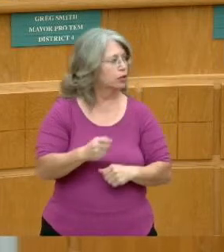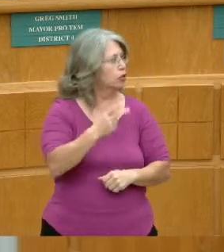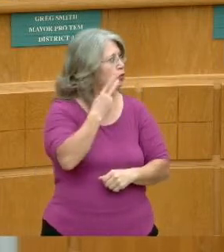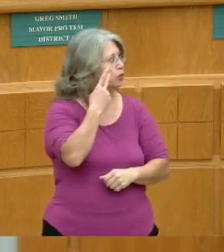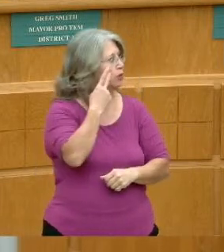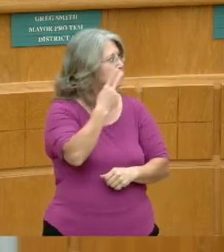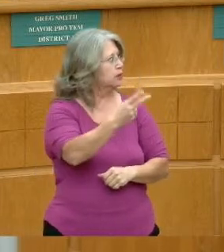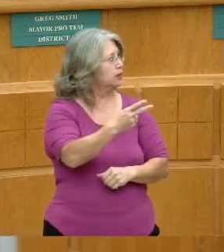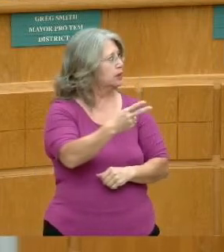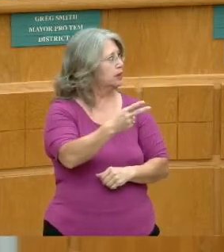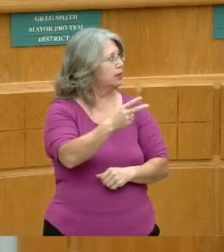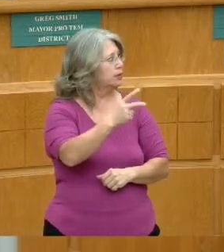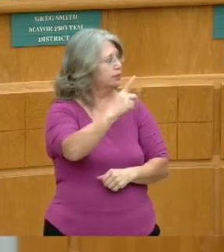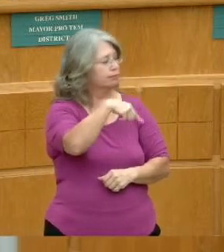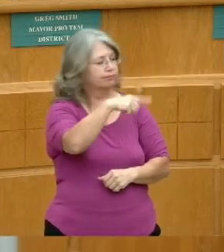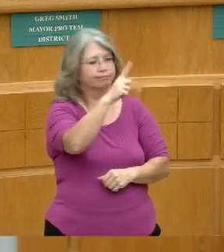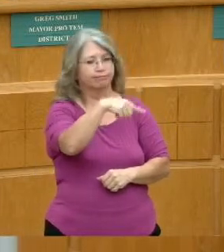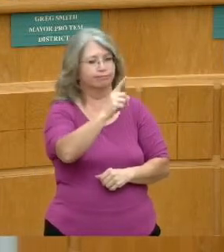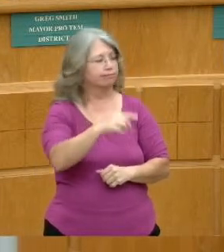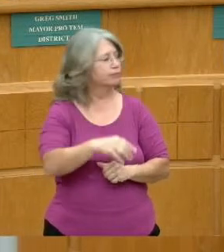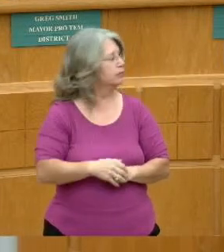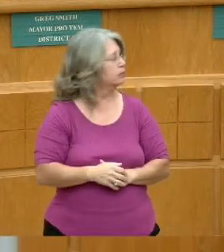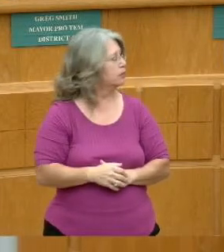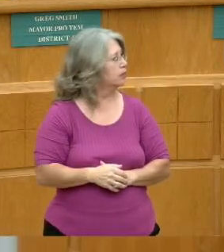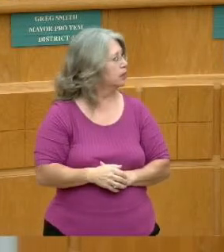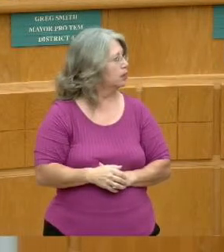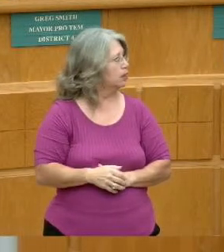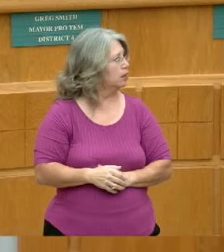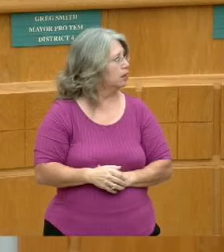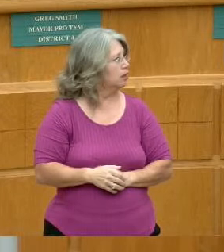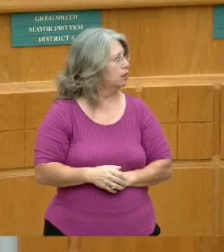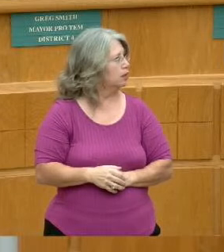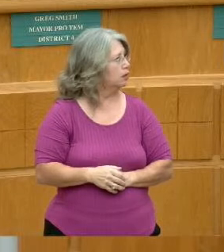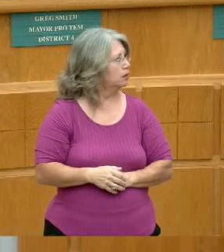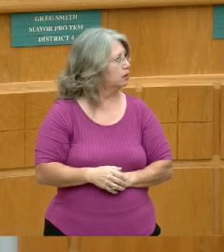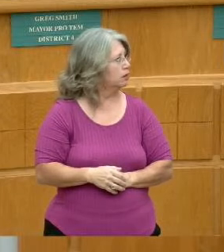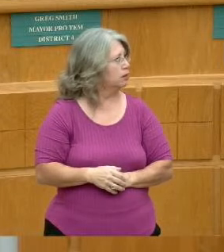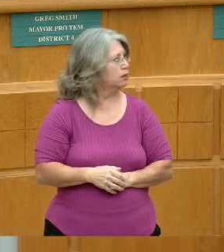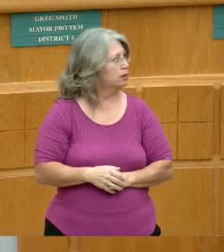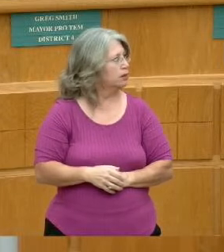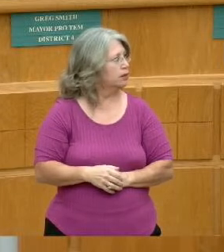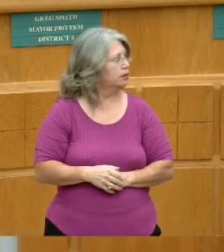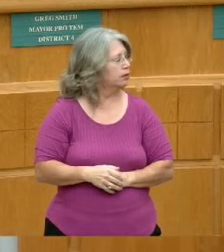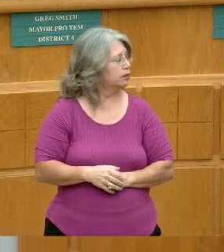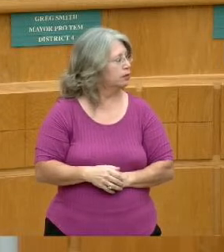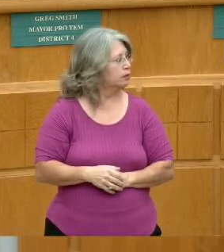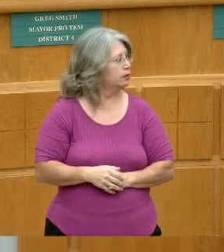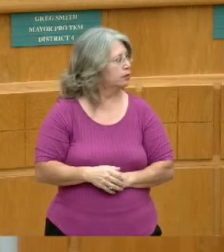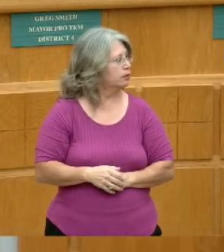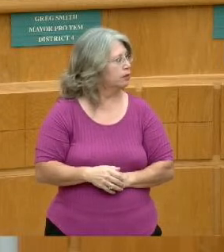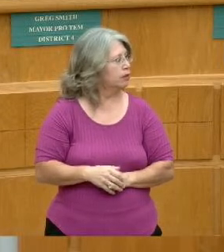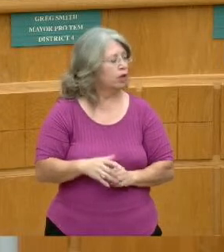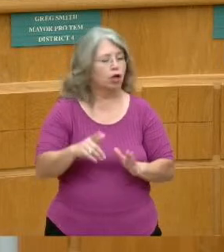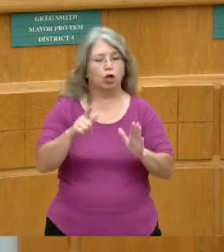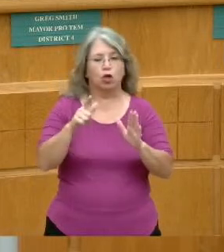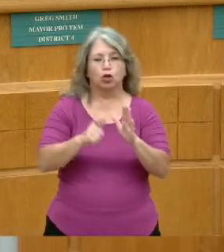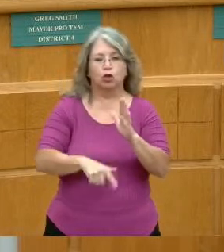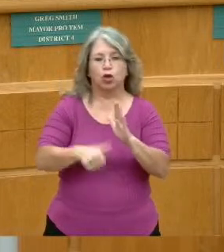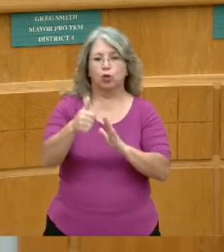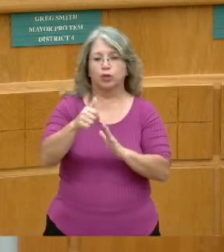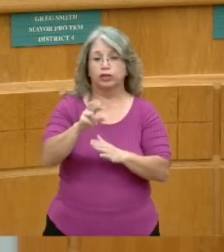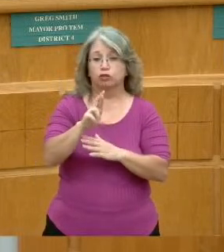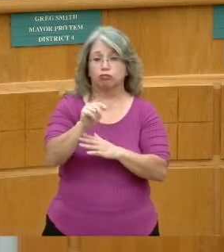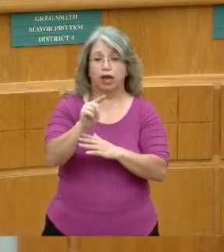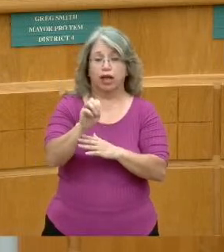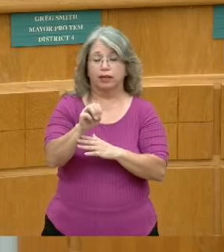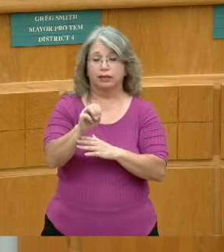scale over there. So the pattern is non-random. It's a geographic pattern where the lowest transmission rate is here in